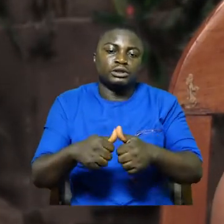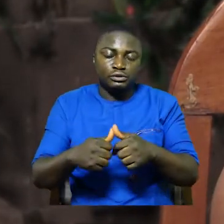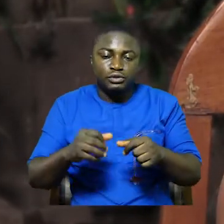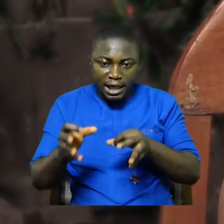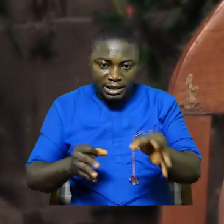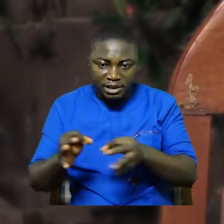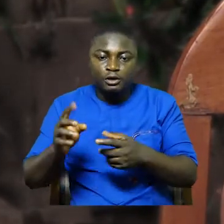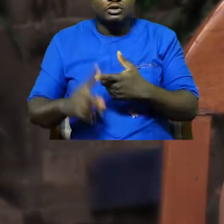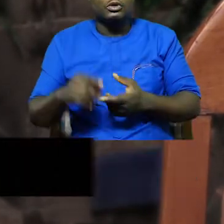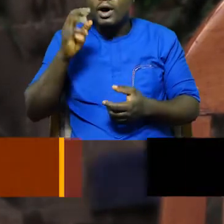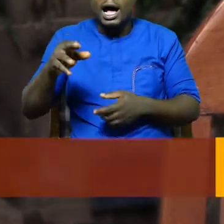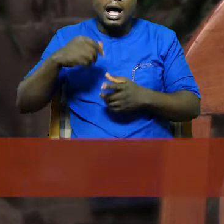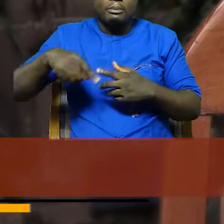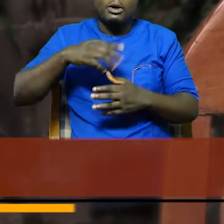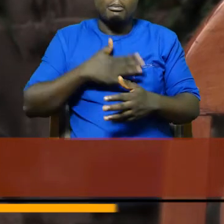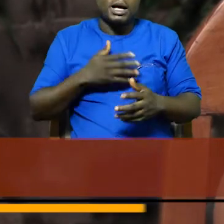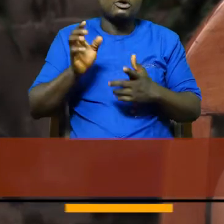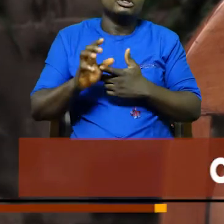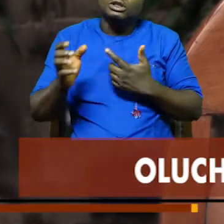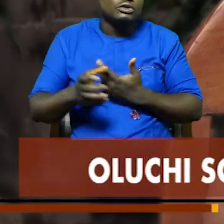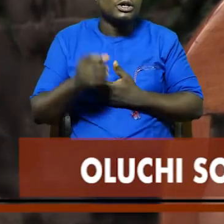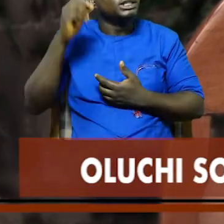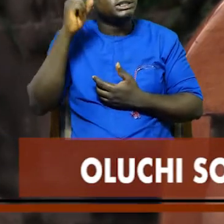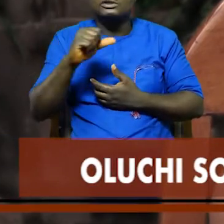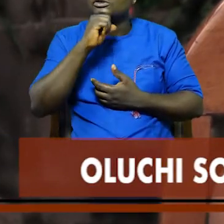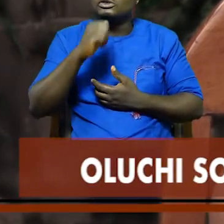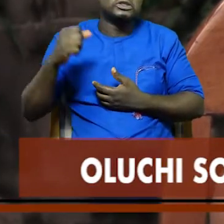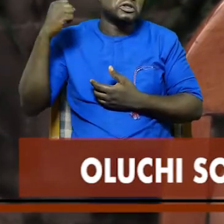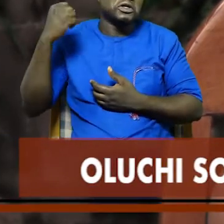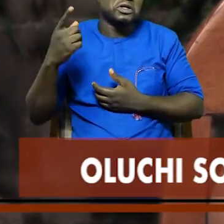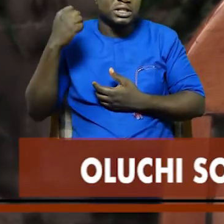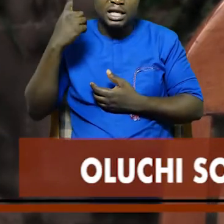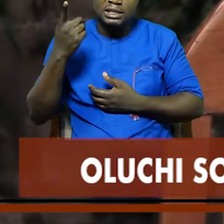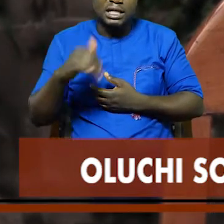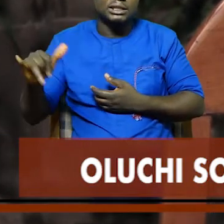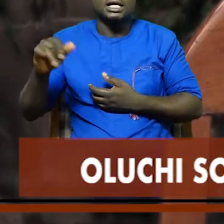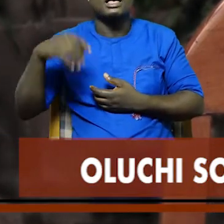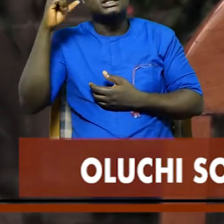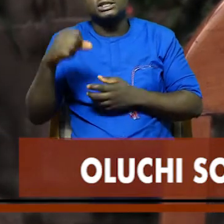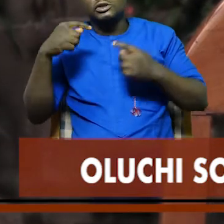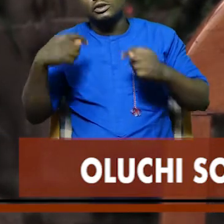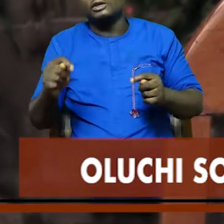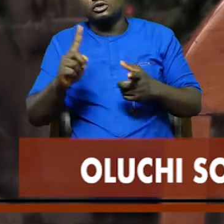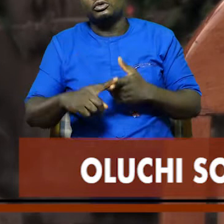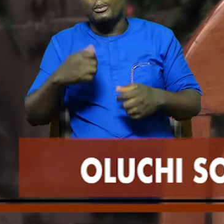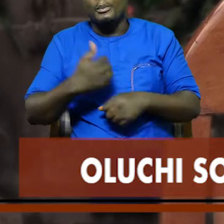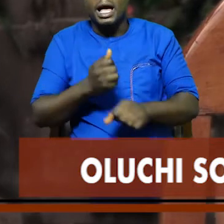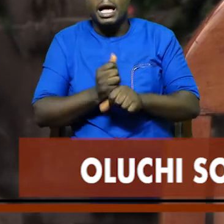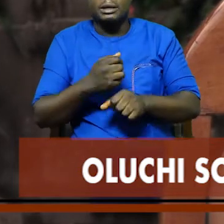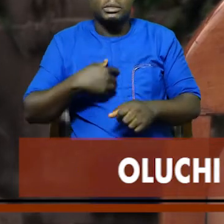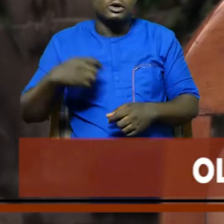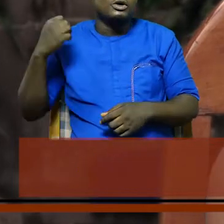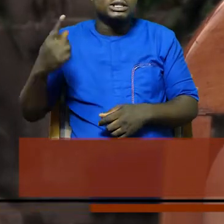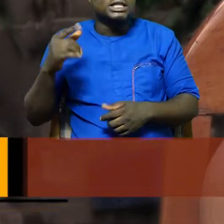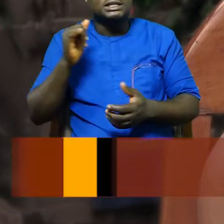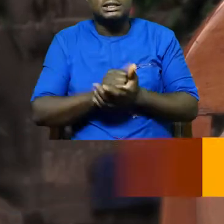keep explaining to her about this condition, but she's just not getting it. She's still trying to make